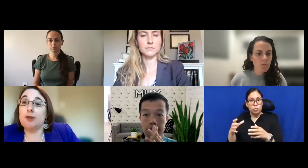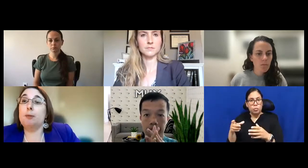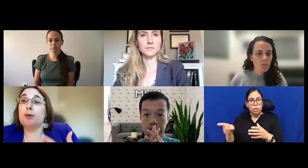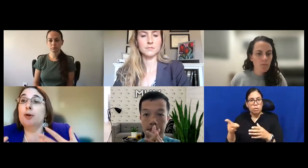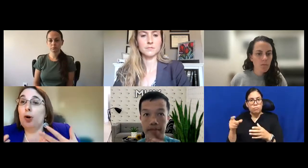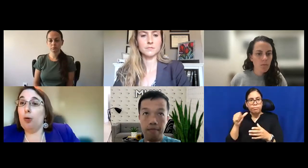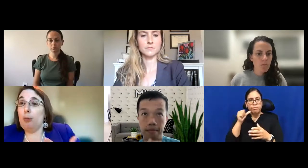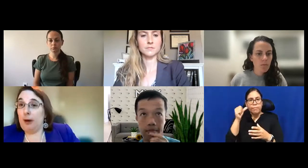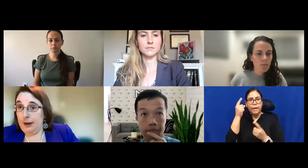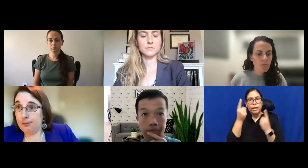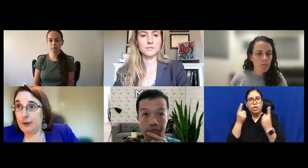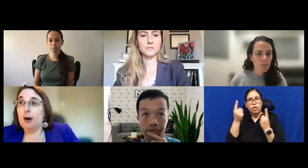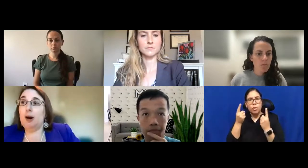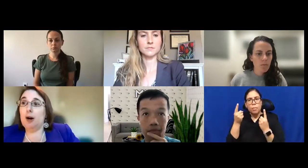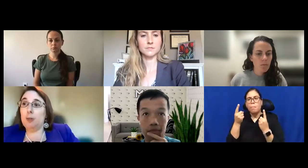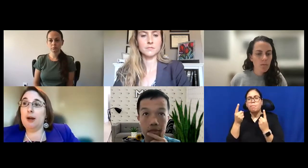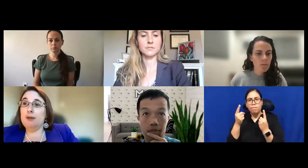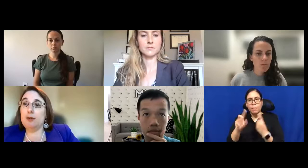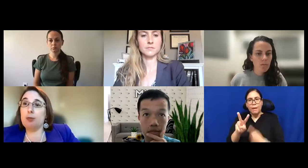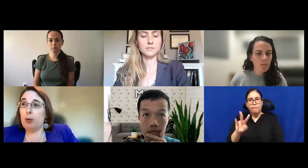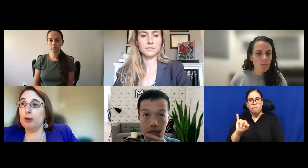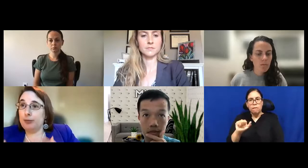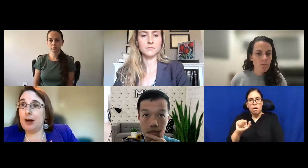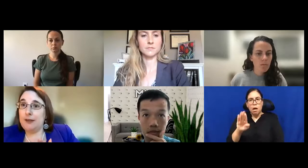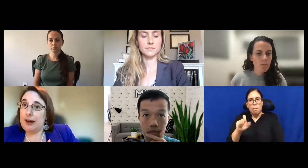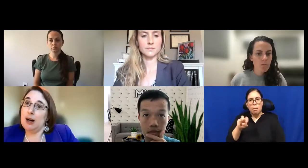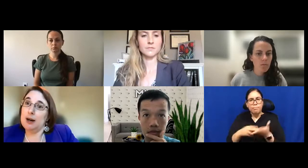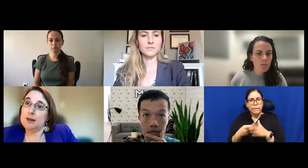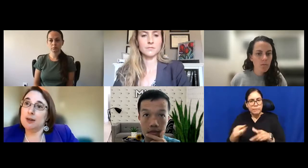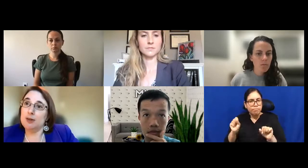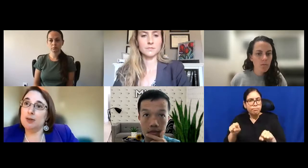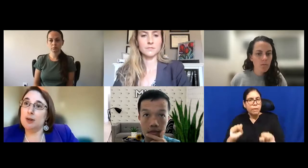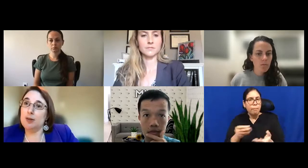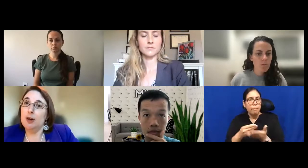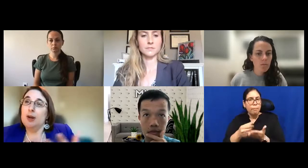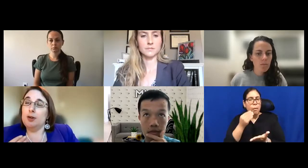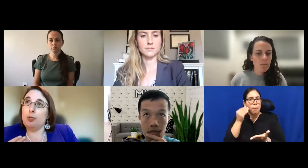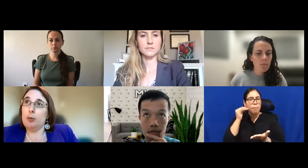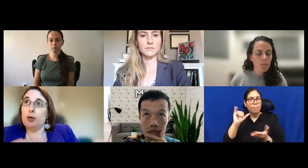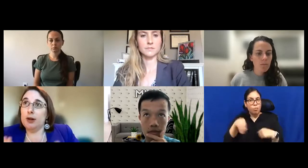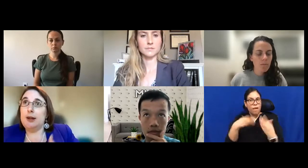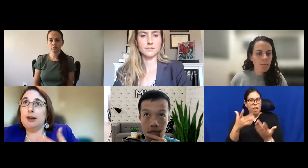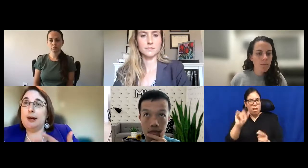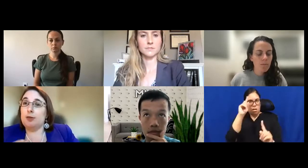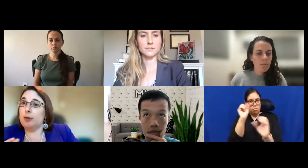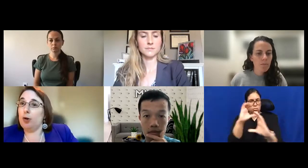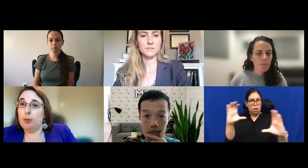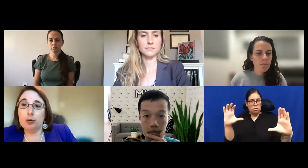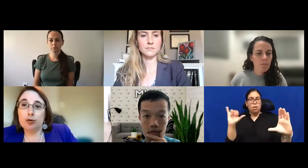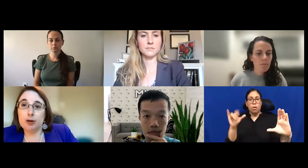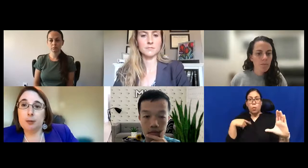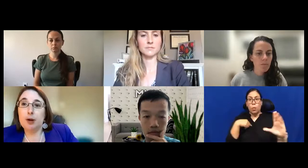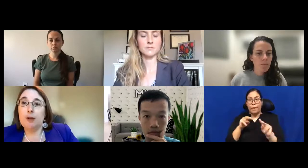viable disabled home buyer. And so that's why I want to provide that context is when we're looking at disability